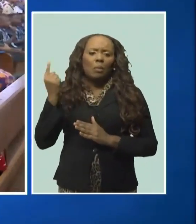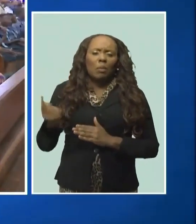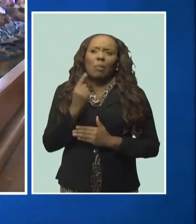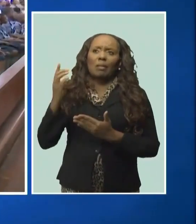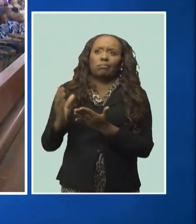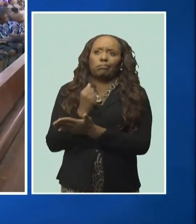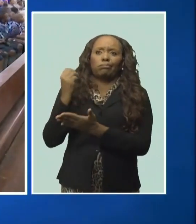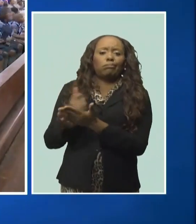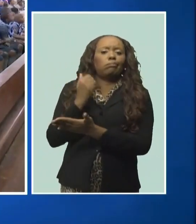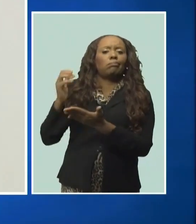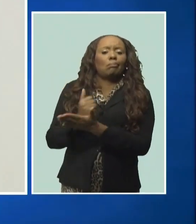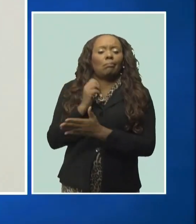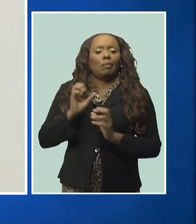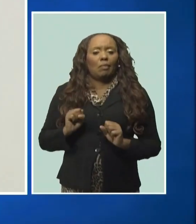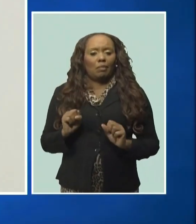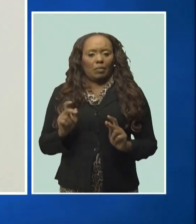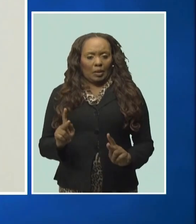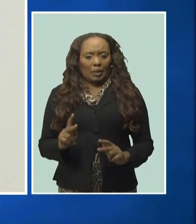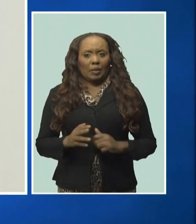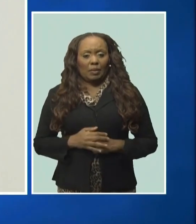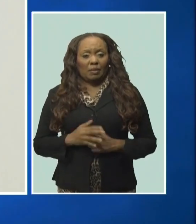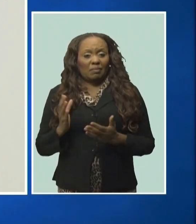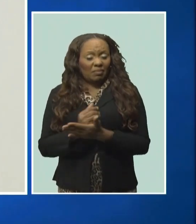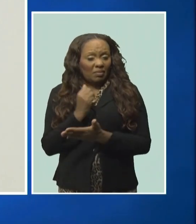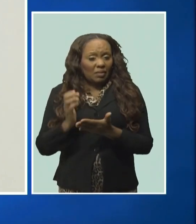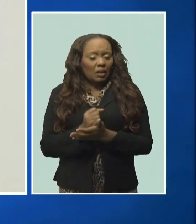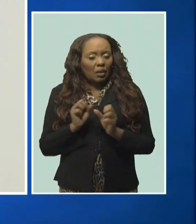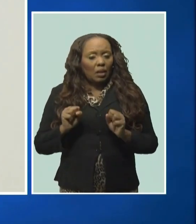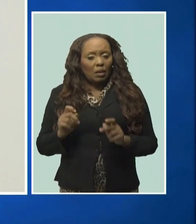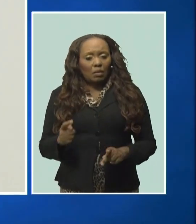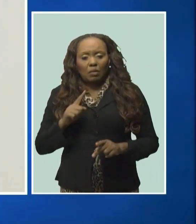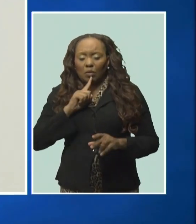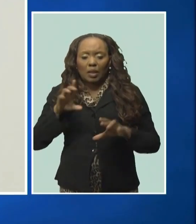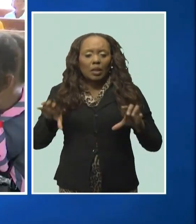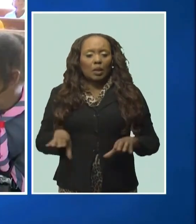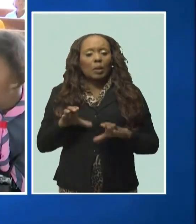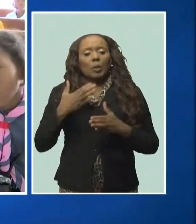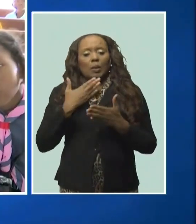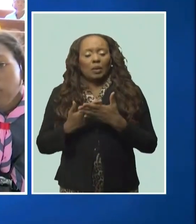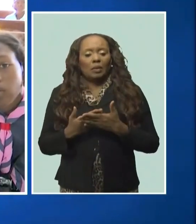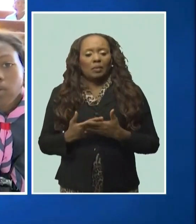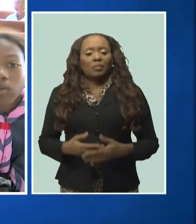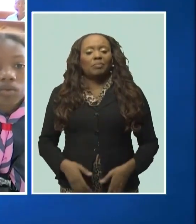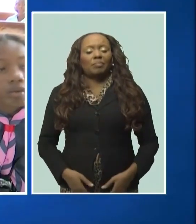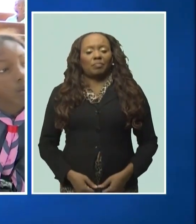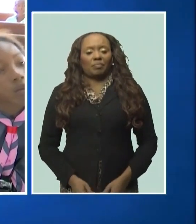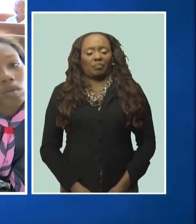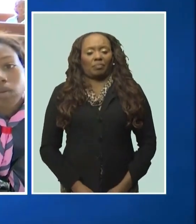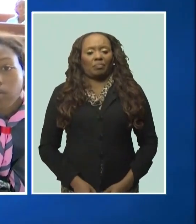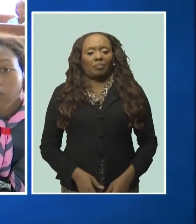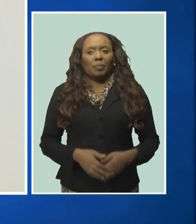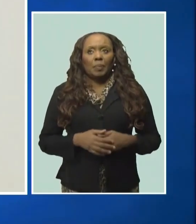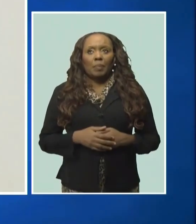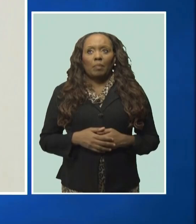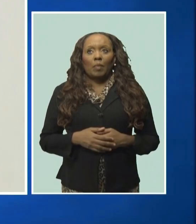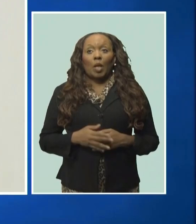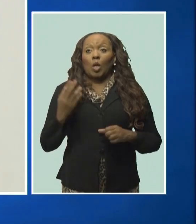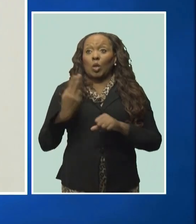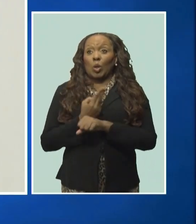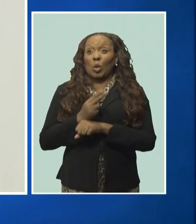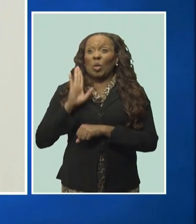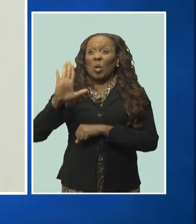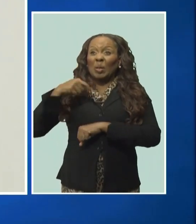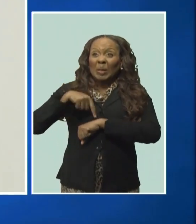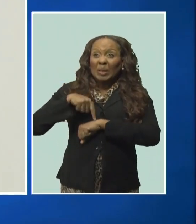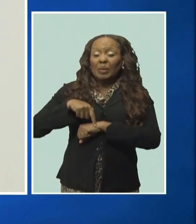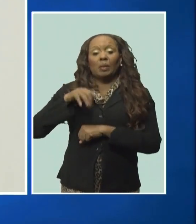opportunity that we have to do good. Use your time, your talents,